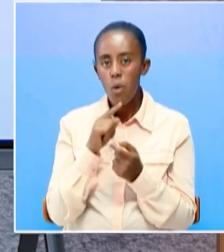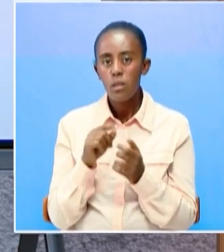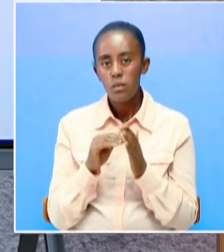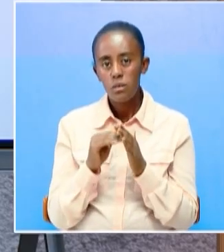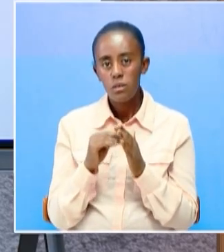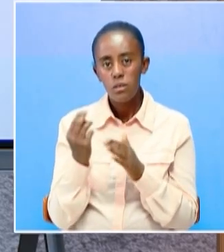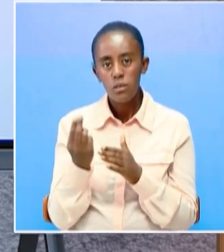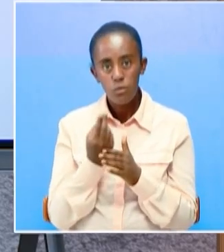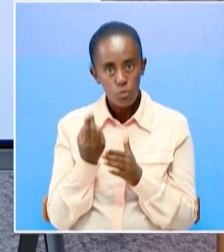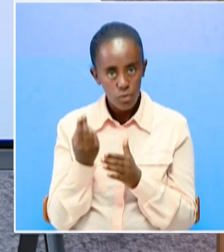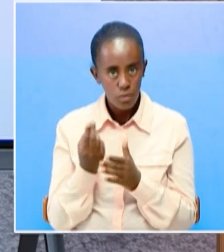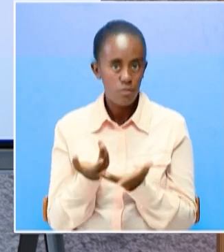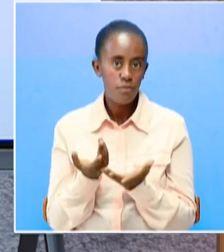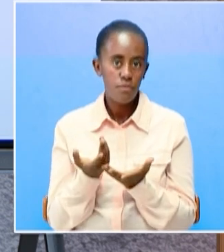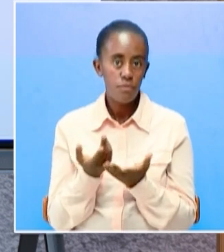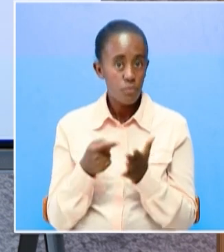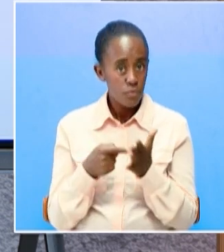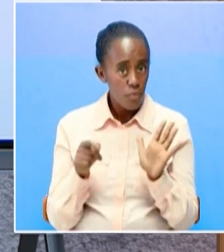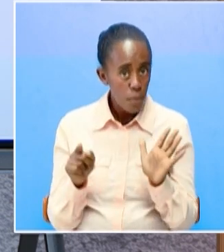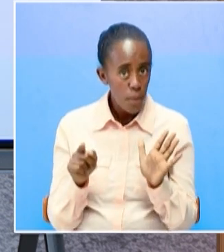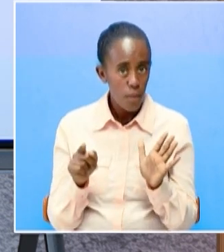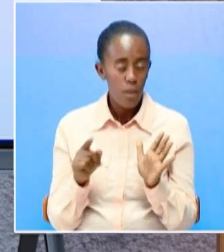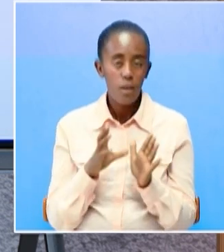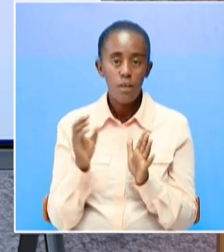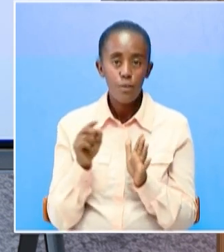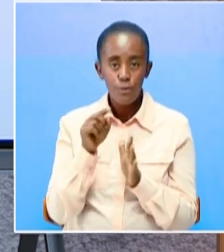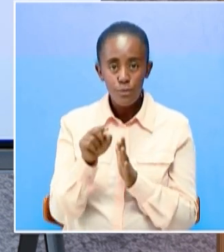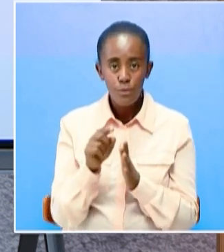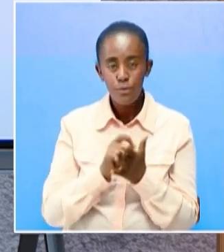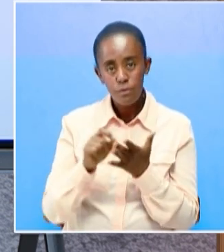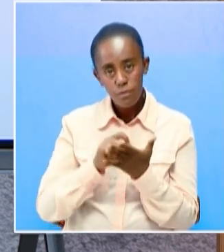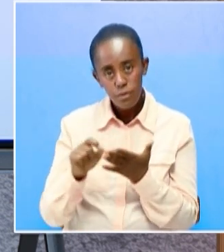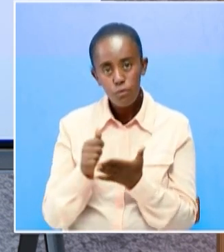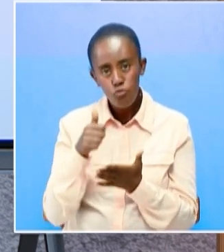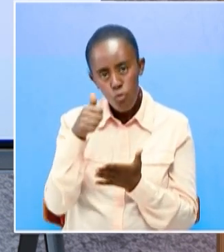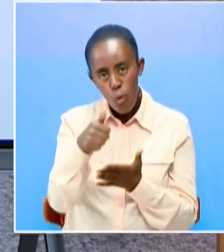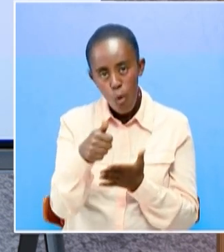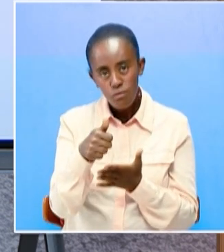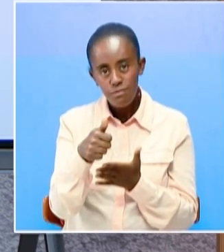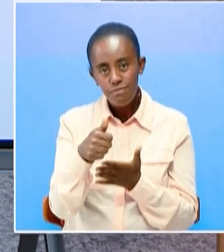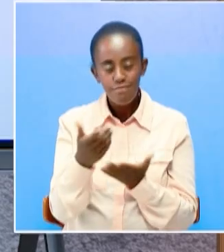it. Clear? Then you can write your own